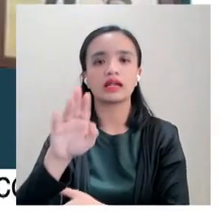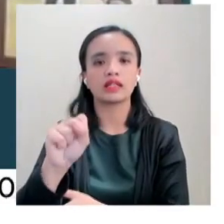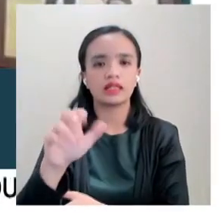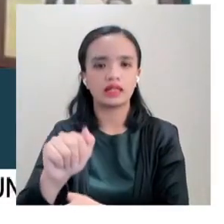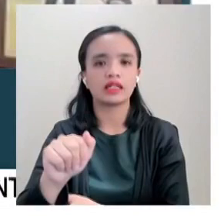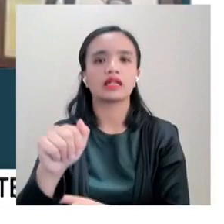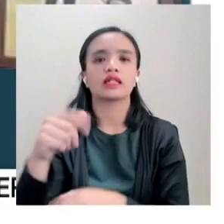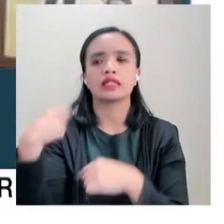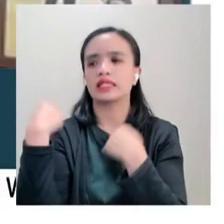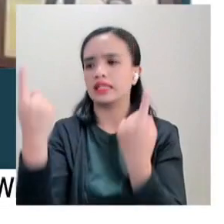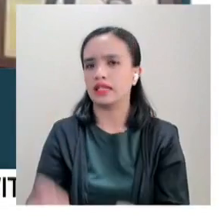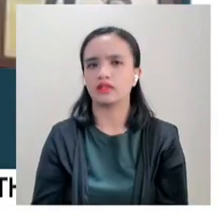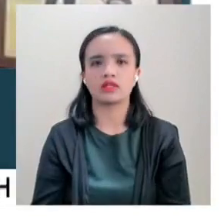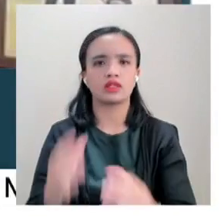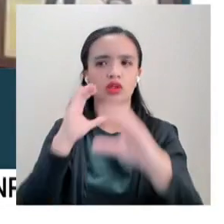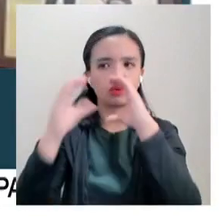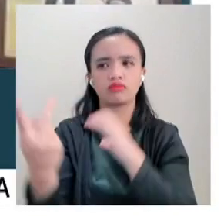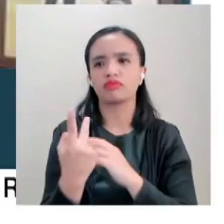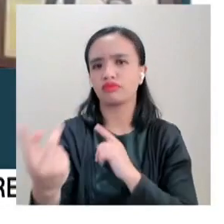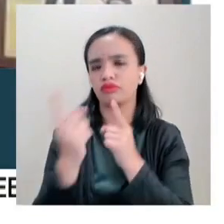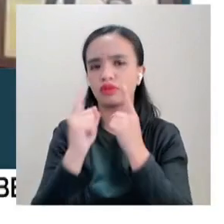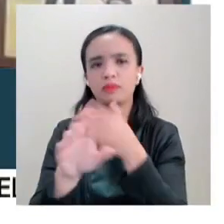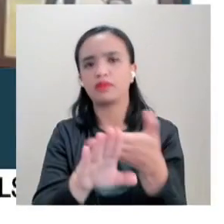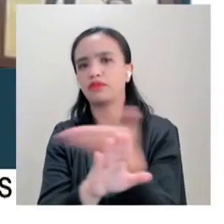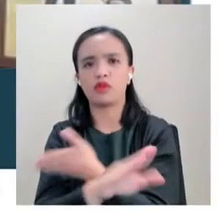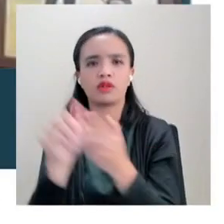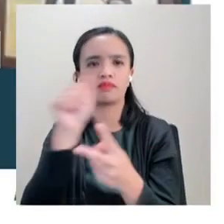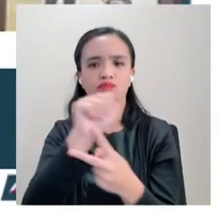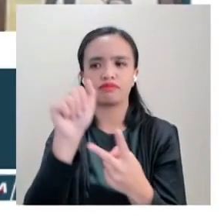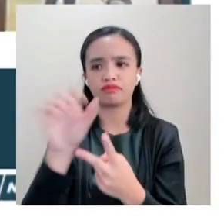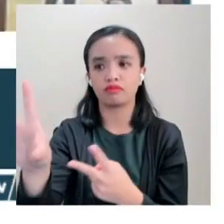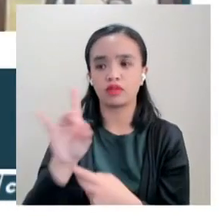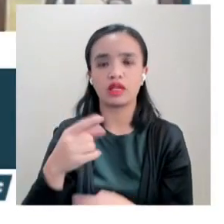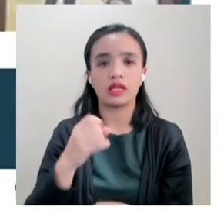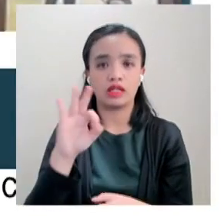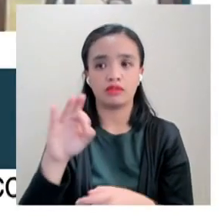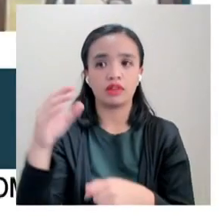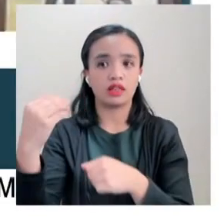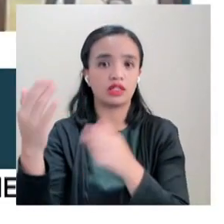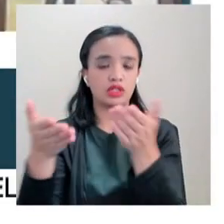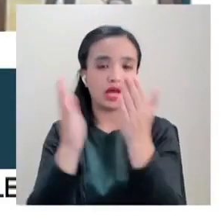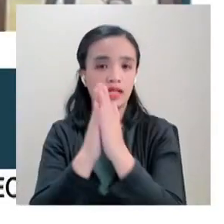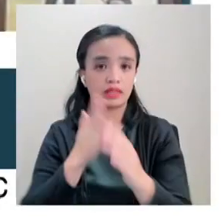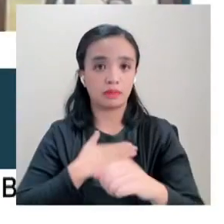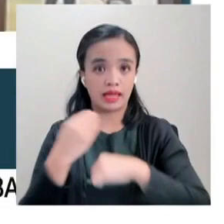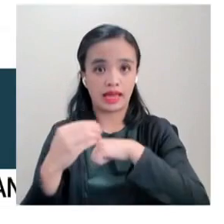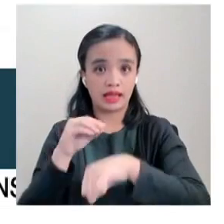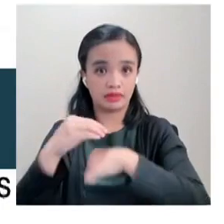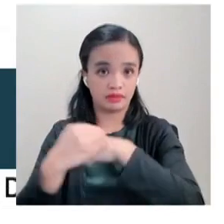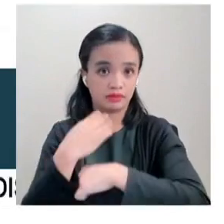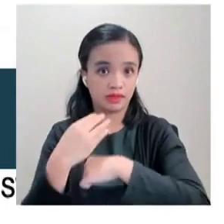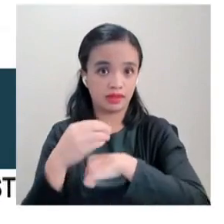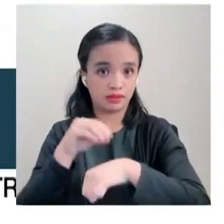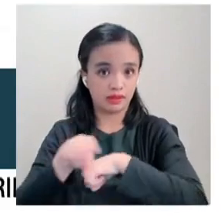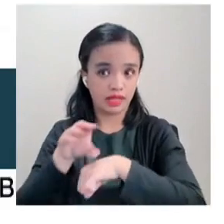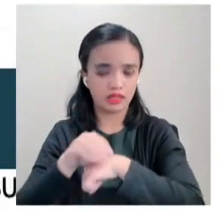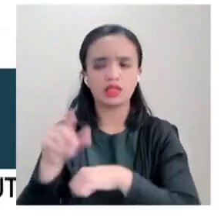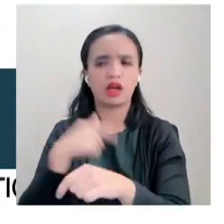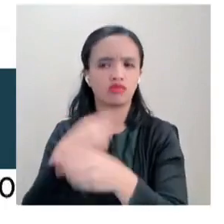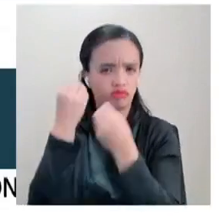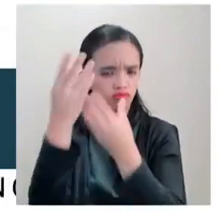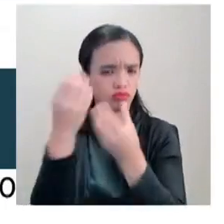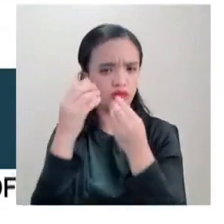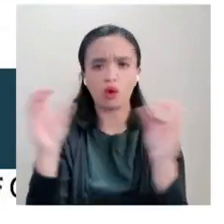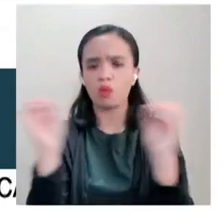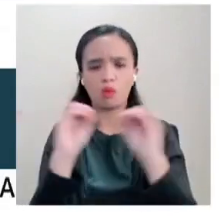communicating even before he was appointed. And when he seeks my advice, I would give him some information hanggang sa kaya ko. I don't have any